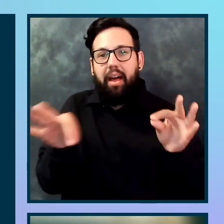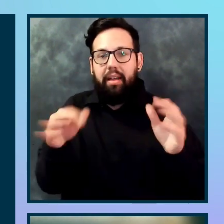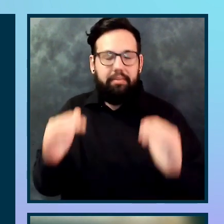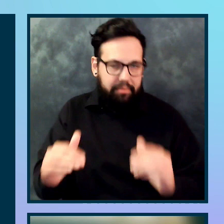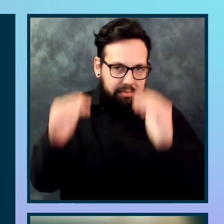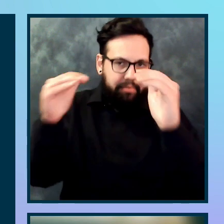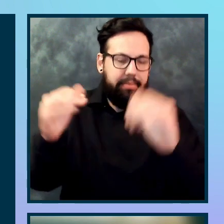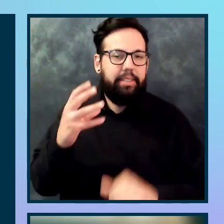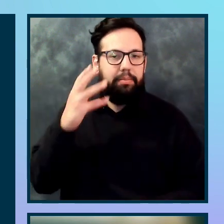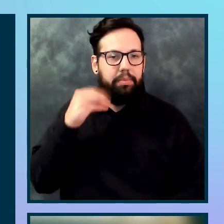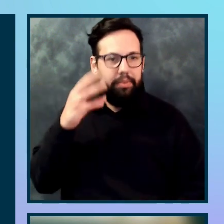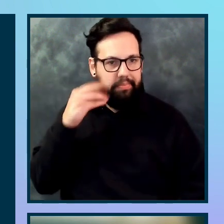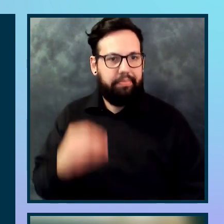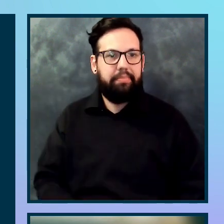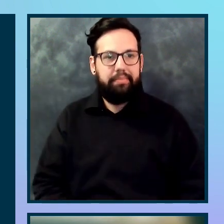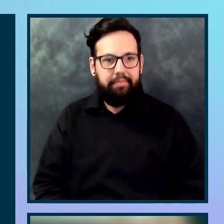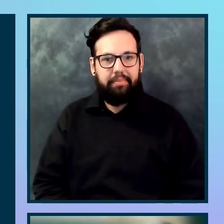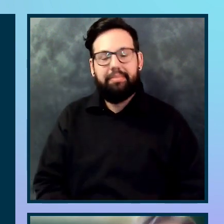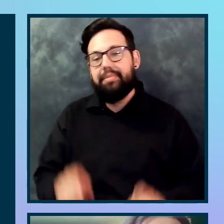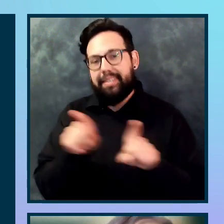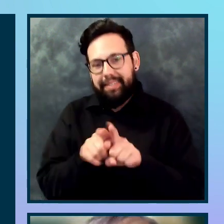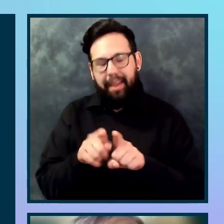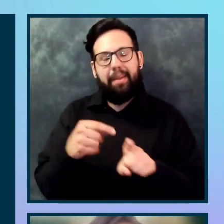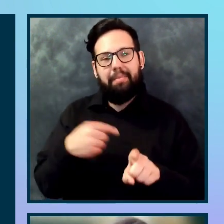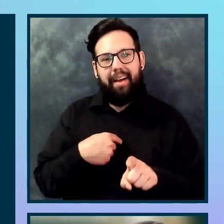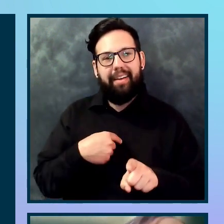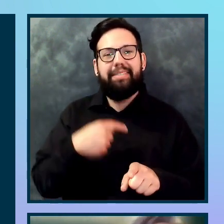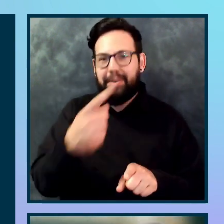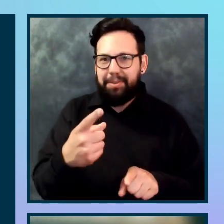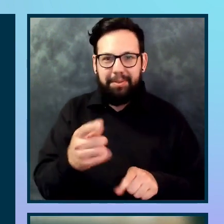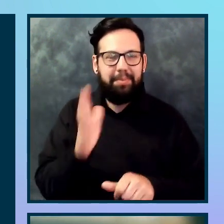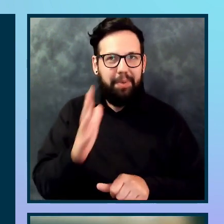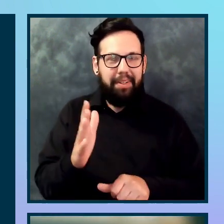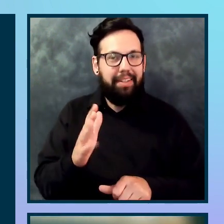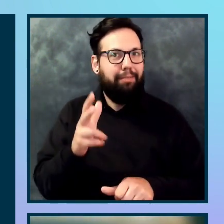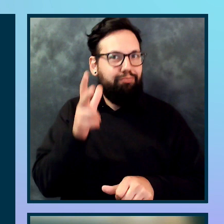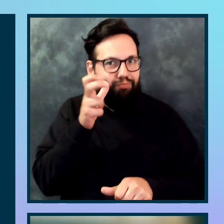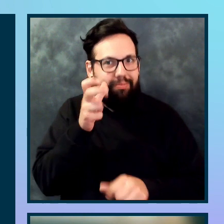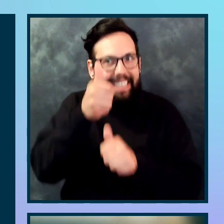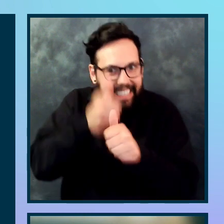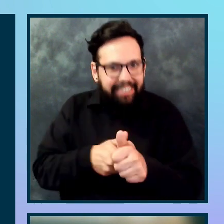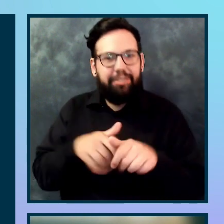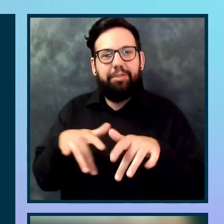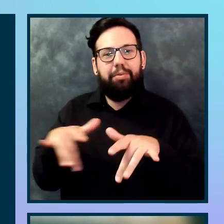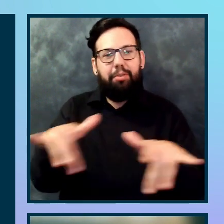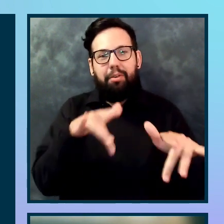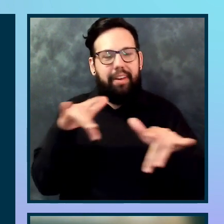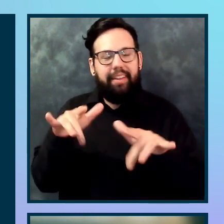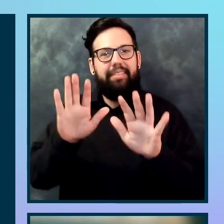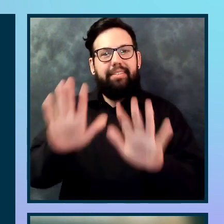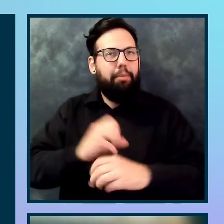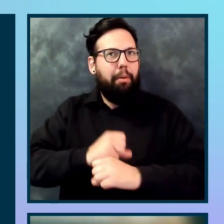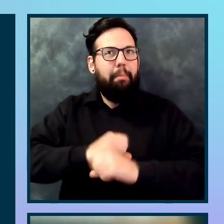So just because I said we're going to see all these recorded, I just want everyone to imagine going to your plant screen,